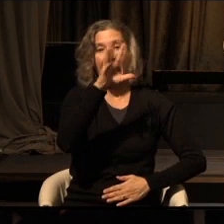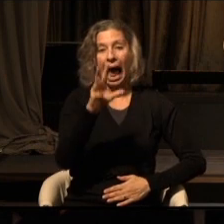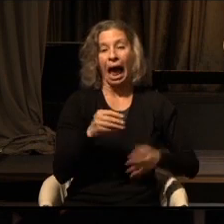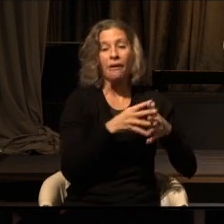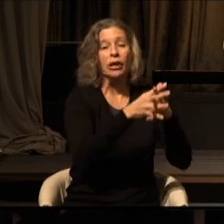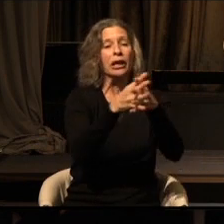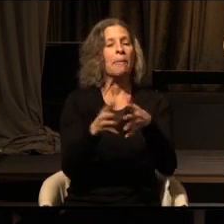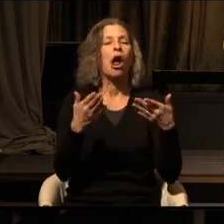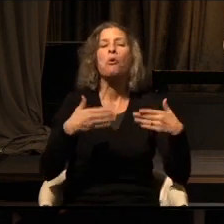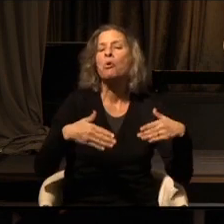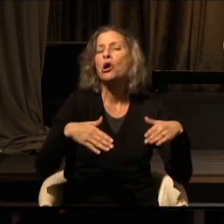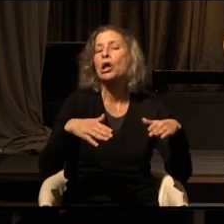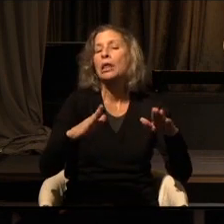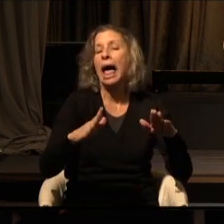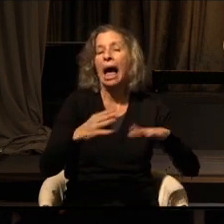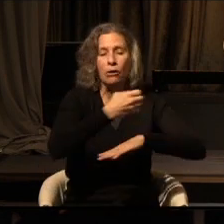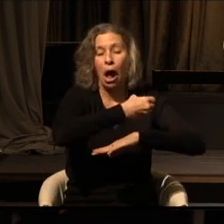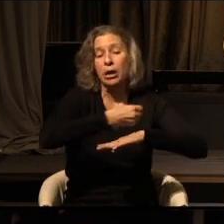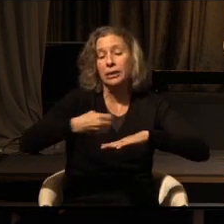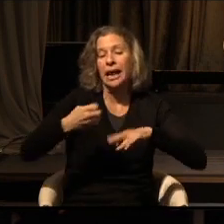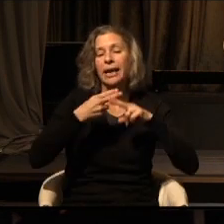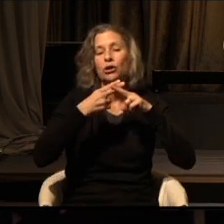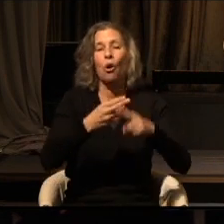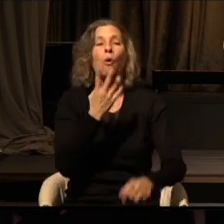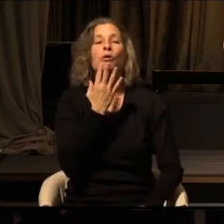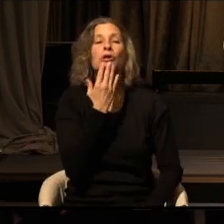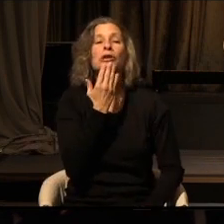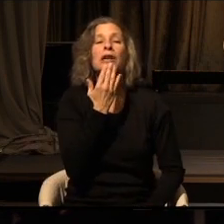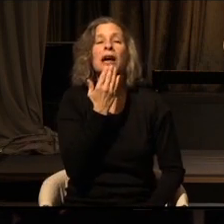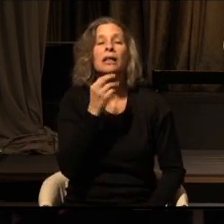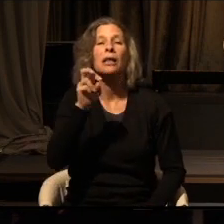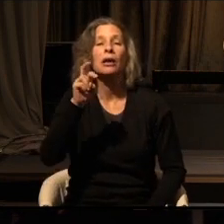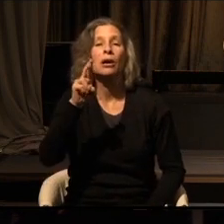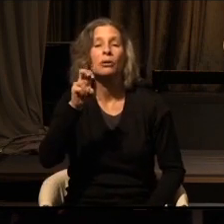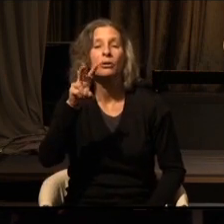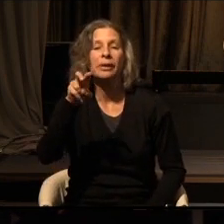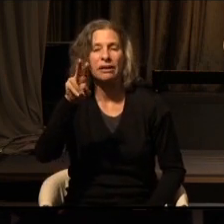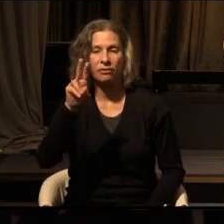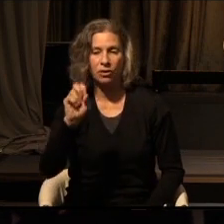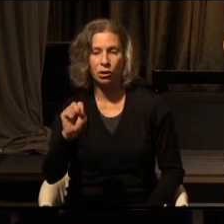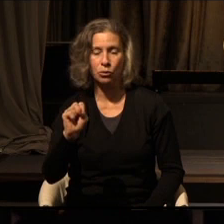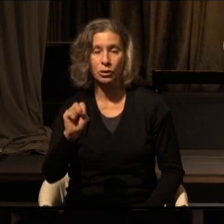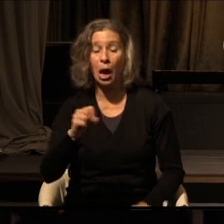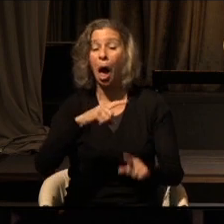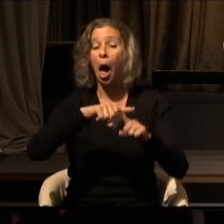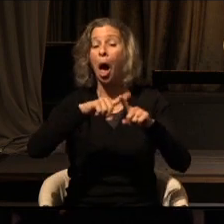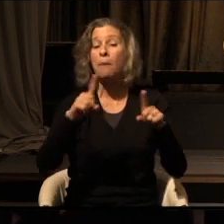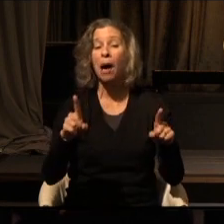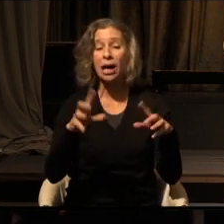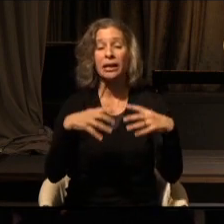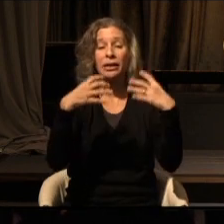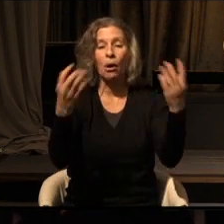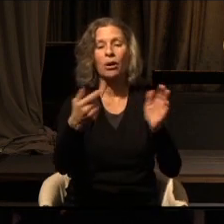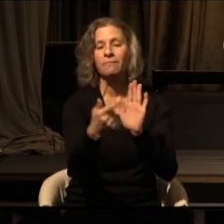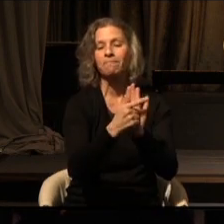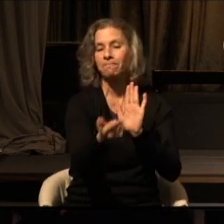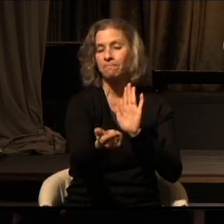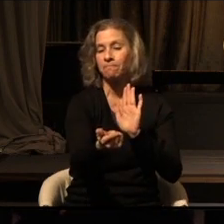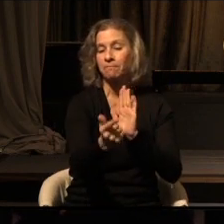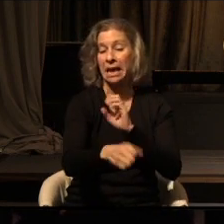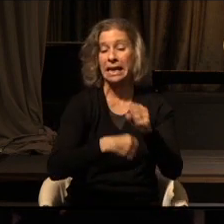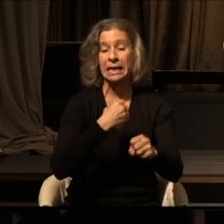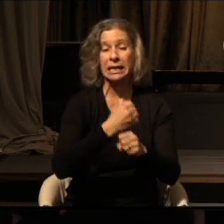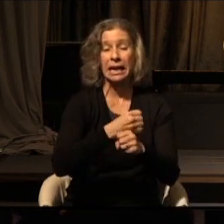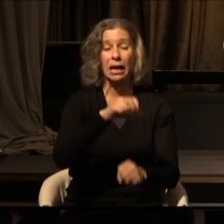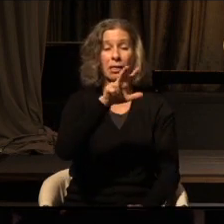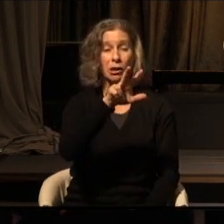in shows known as color reviews, but not allowed to sit in the audience. In 1935, however,